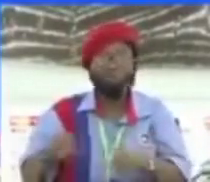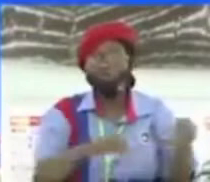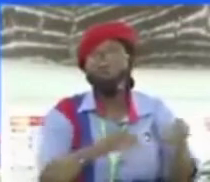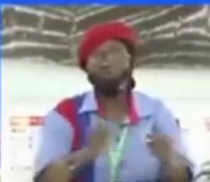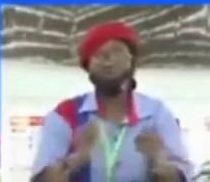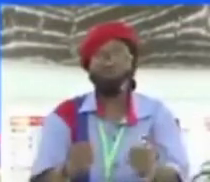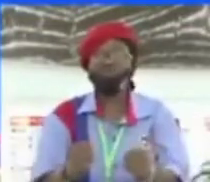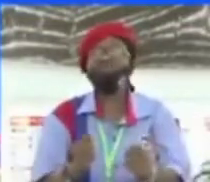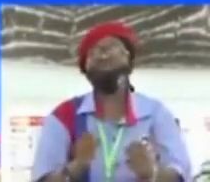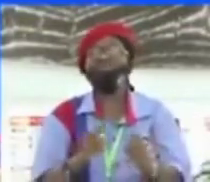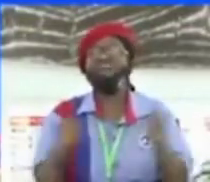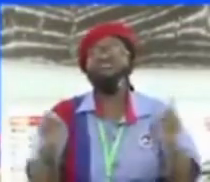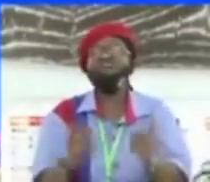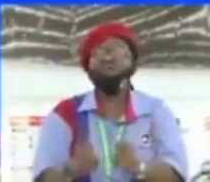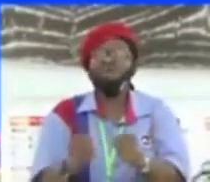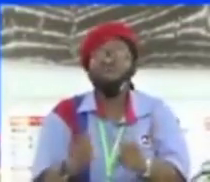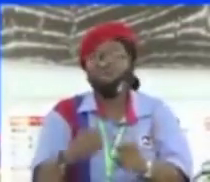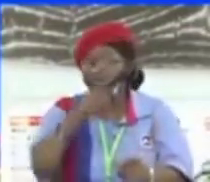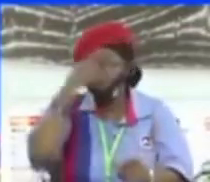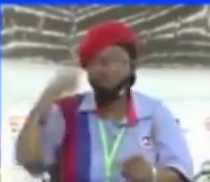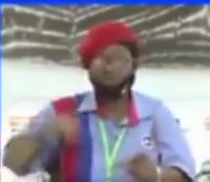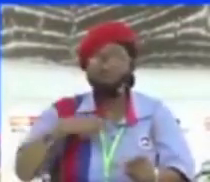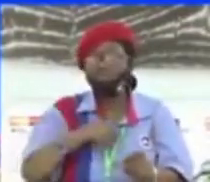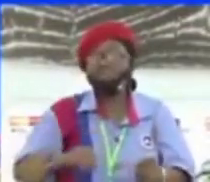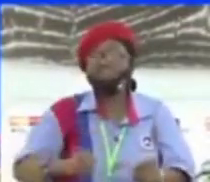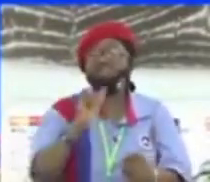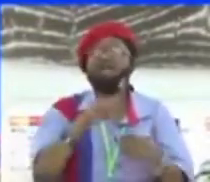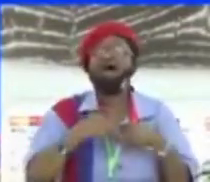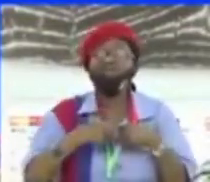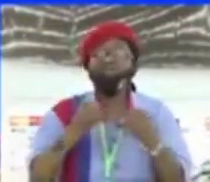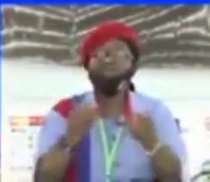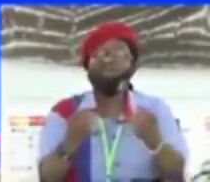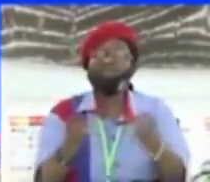we still have a lot to do.